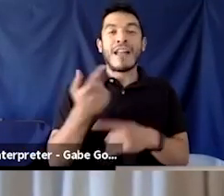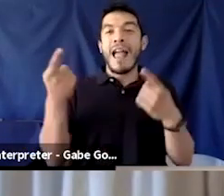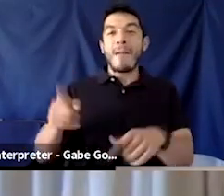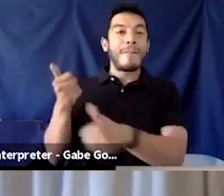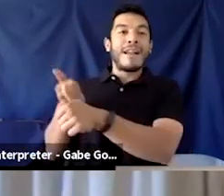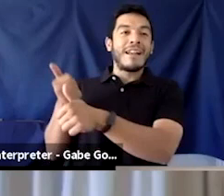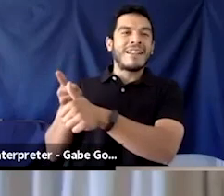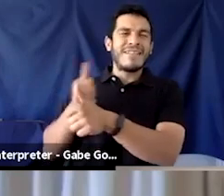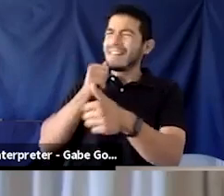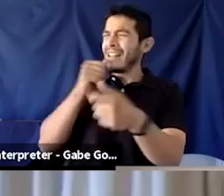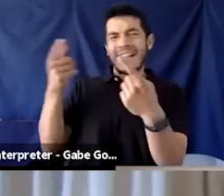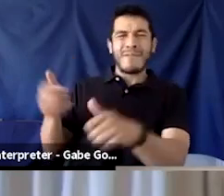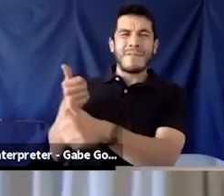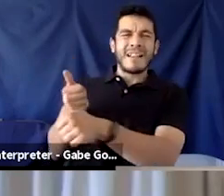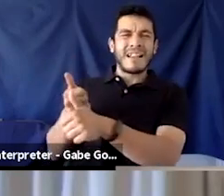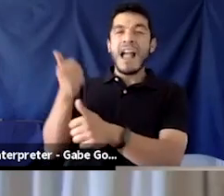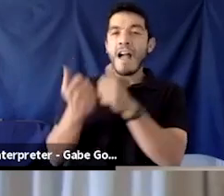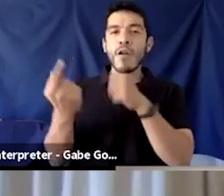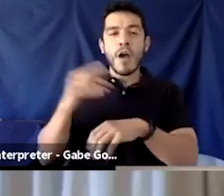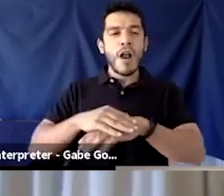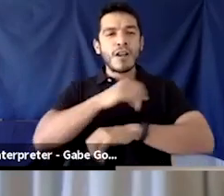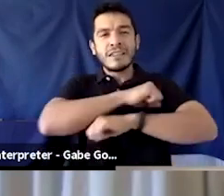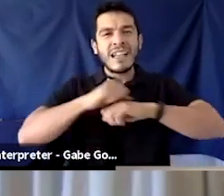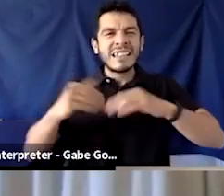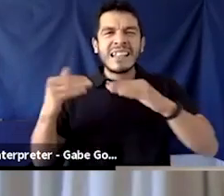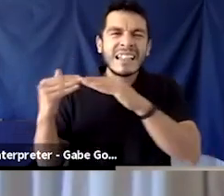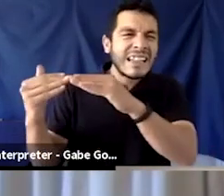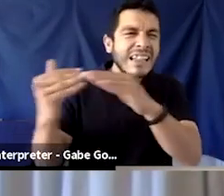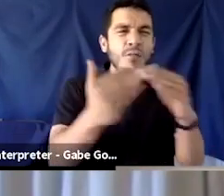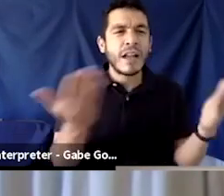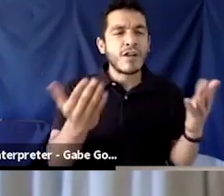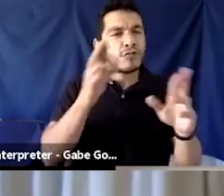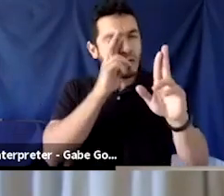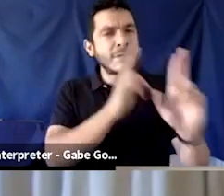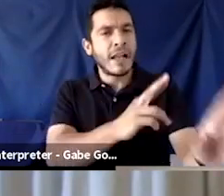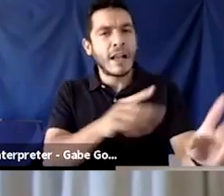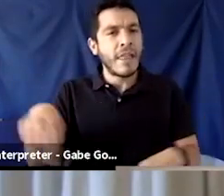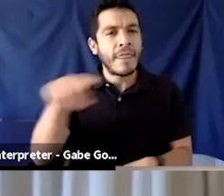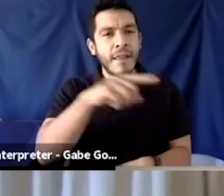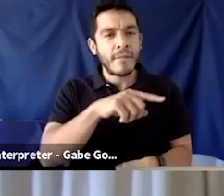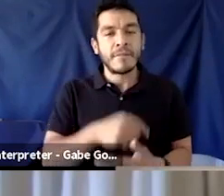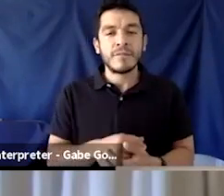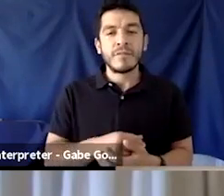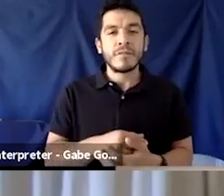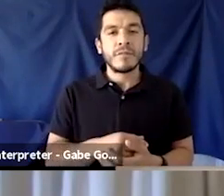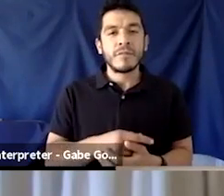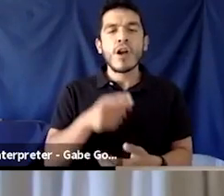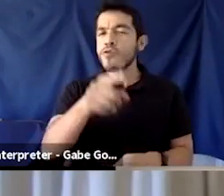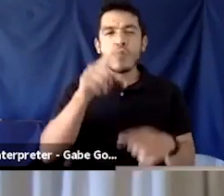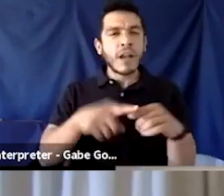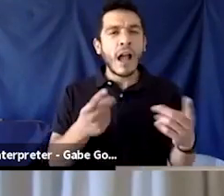doesn't. It doesn't, and everyone on the set is equally respected. You can't do what you do without